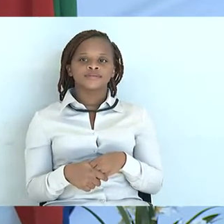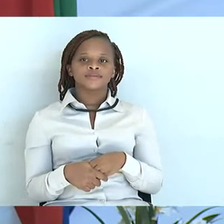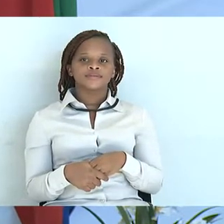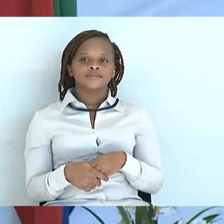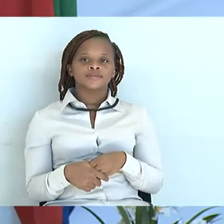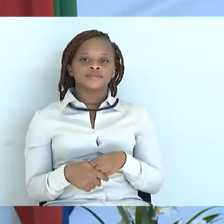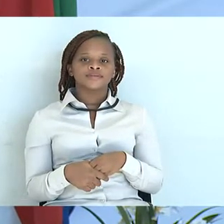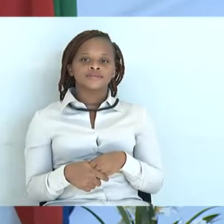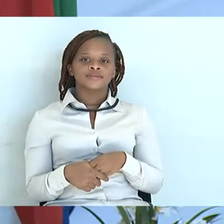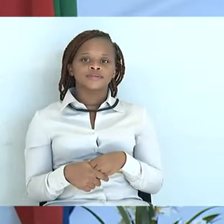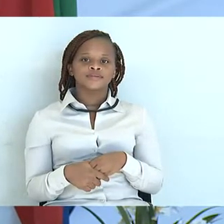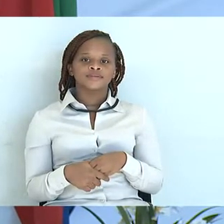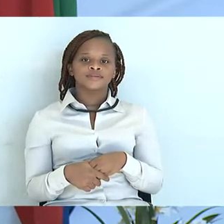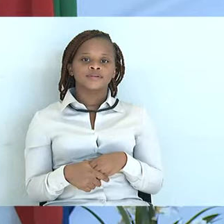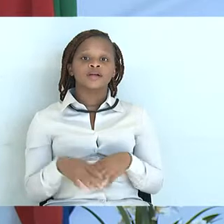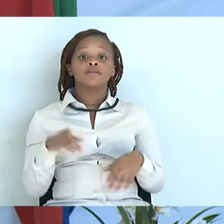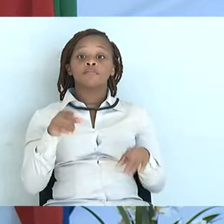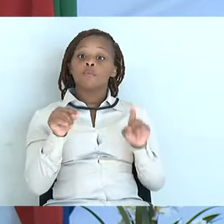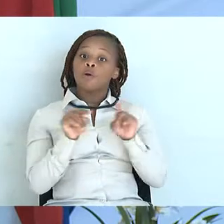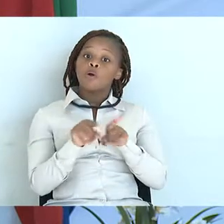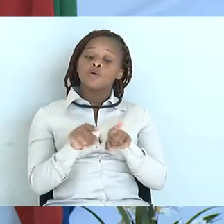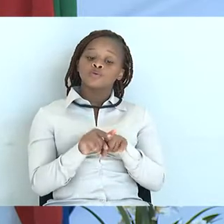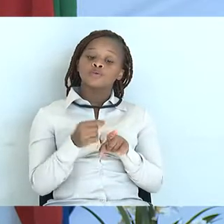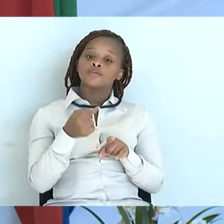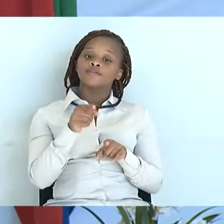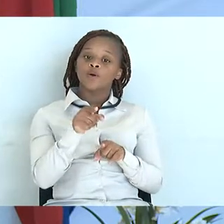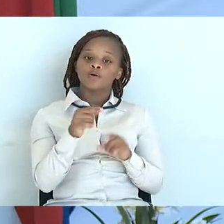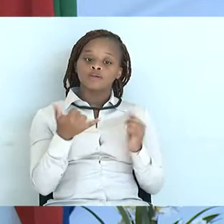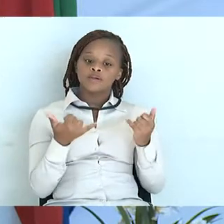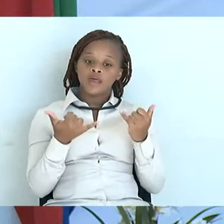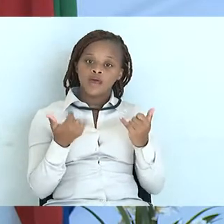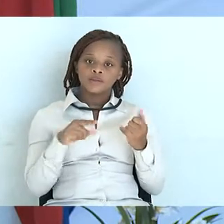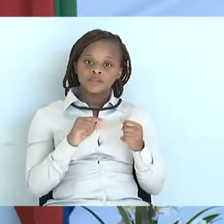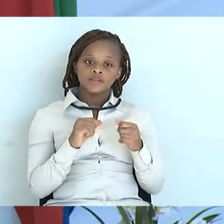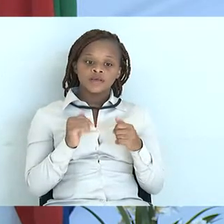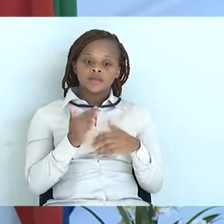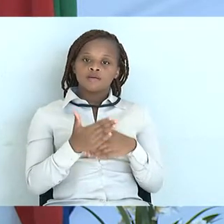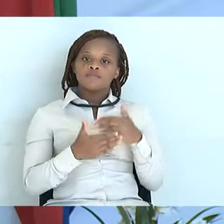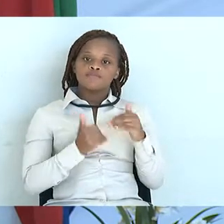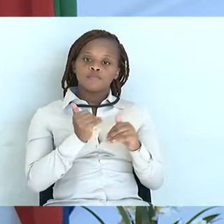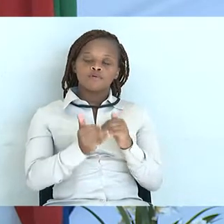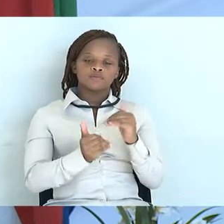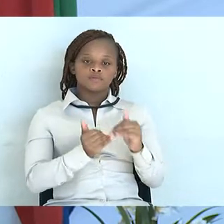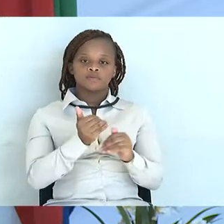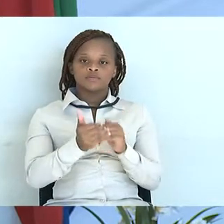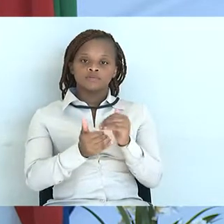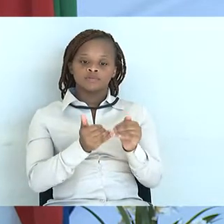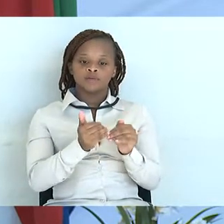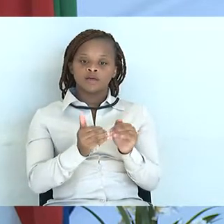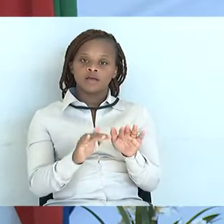recapping in terms of the progress thus far with the implementation of this program.